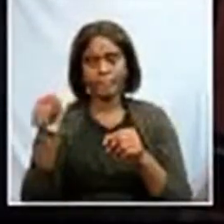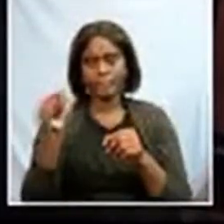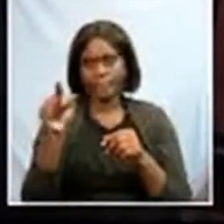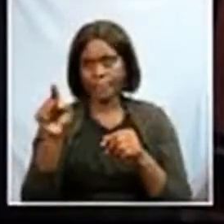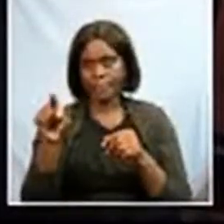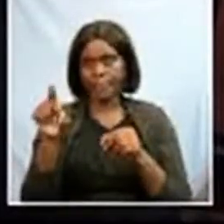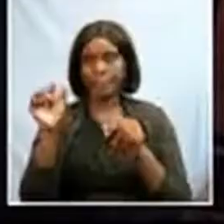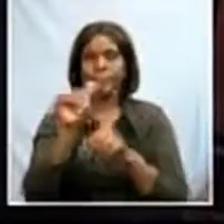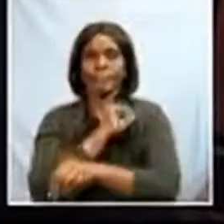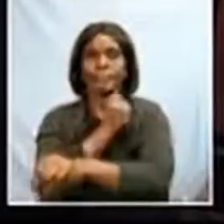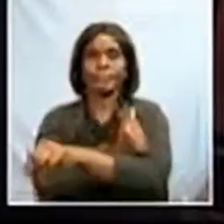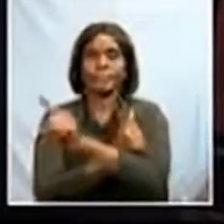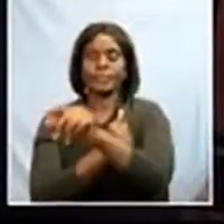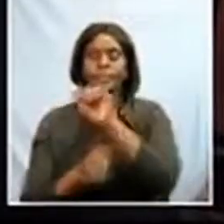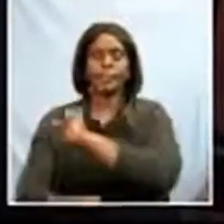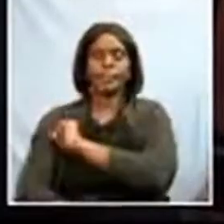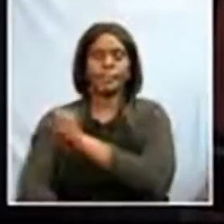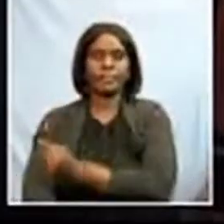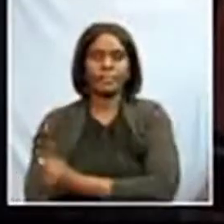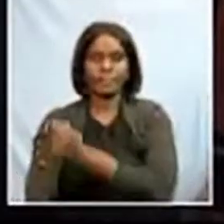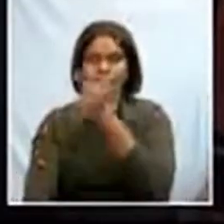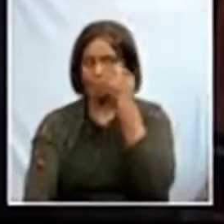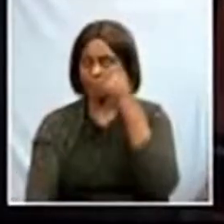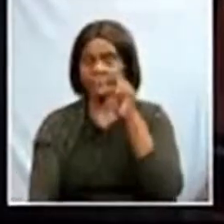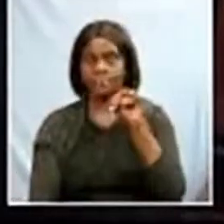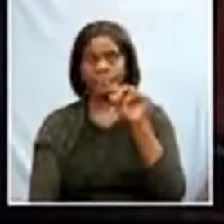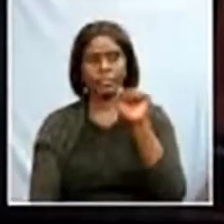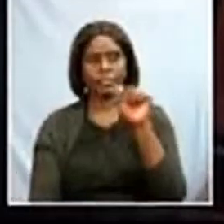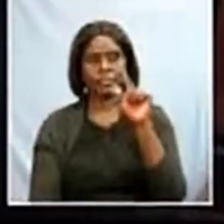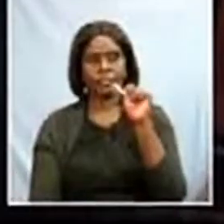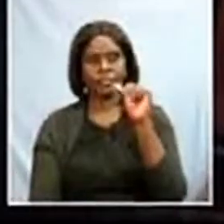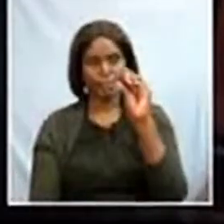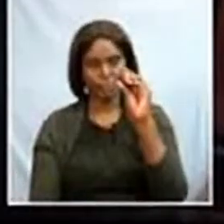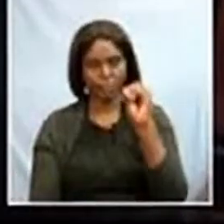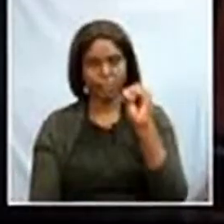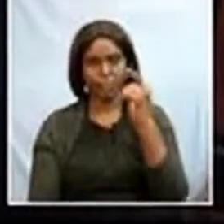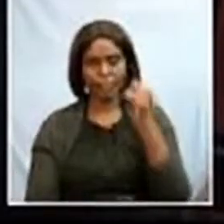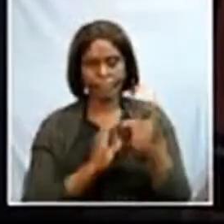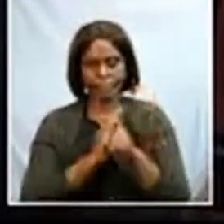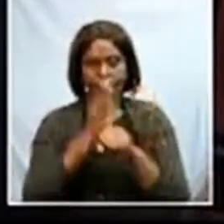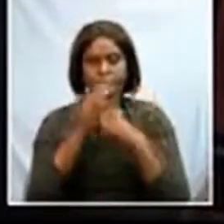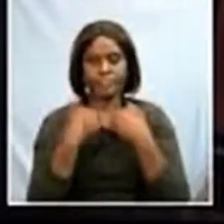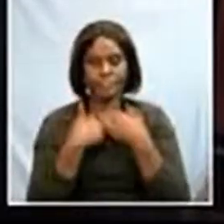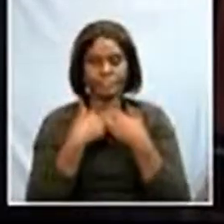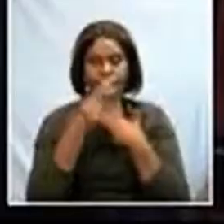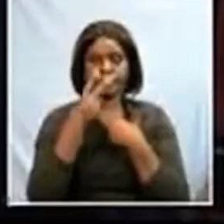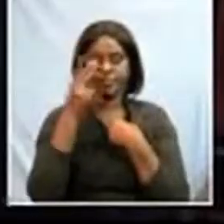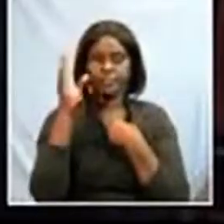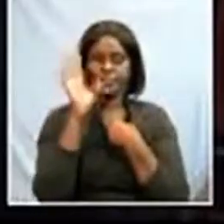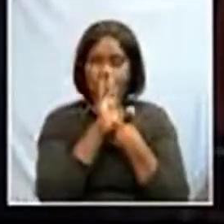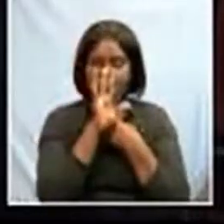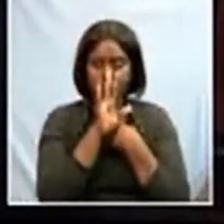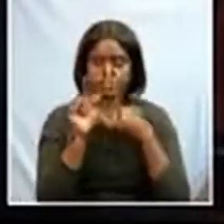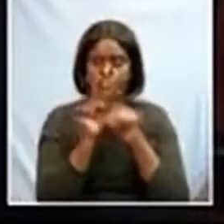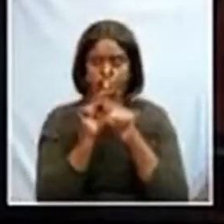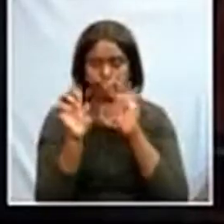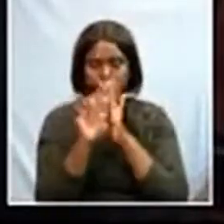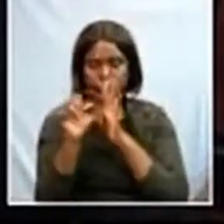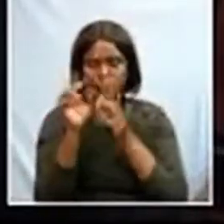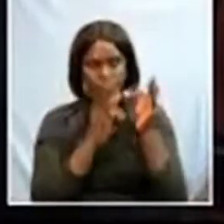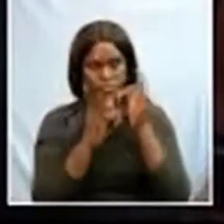an authority, local authority for NALOLO, after having seen, like you